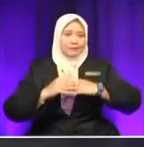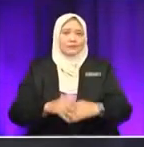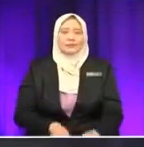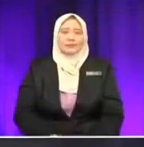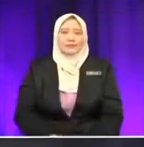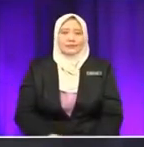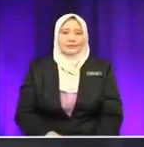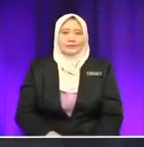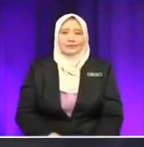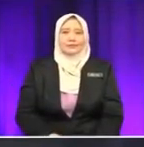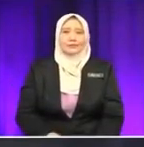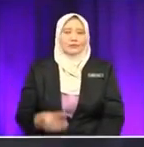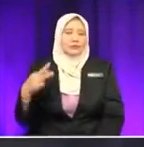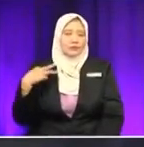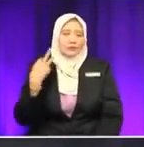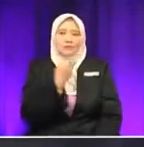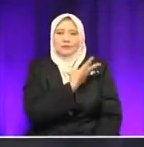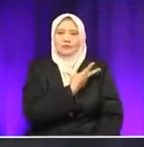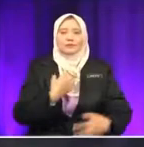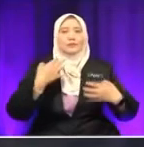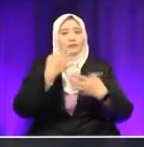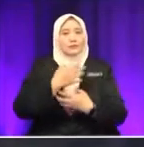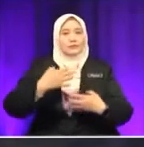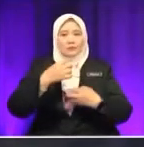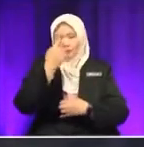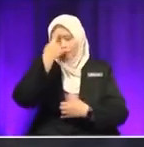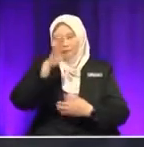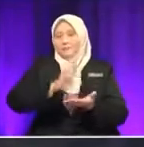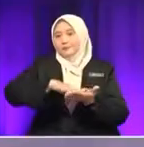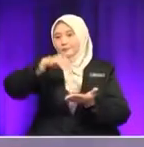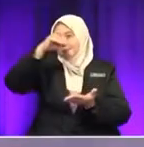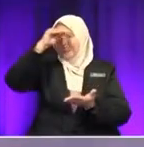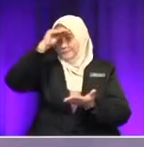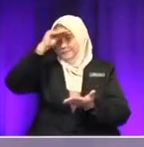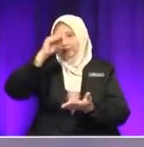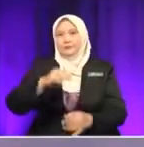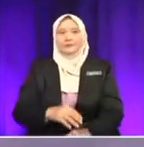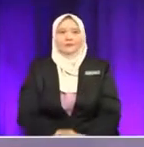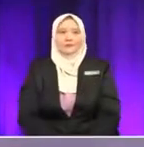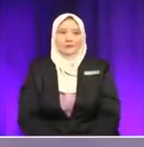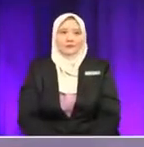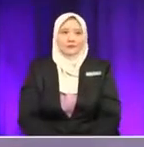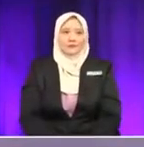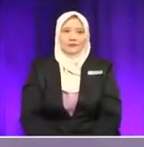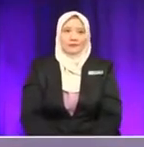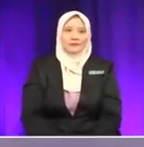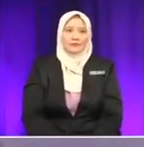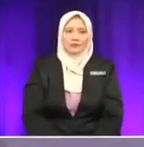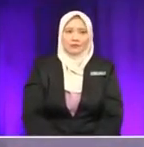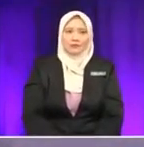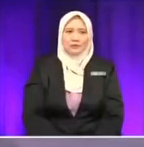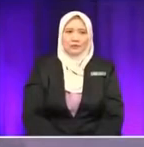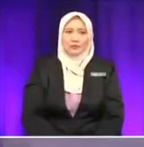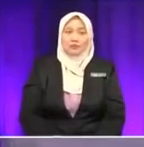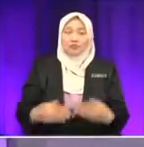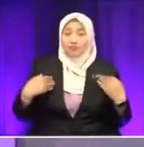what, you know, you're bringing us today. All right, Tivia. Now, girls and boys, viewers out there, knowing the fact that SPM is just around the